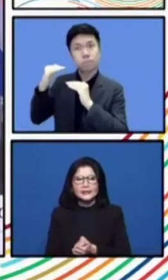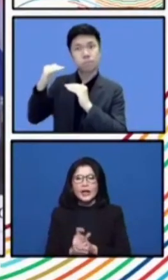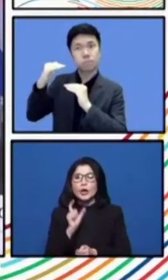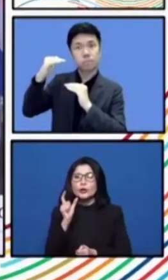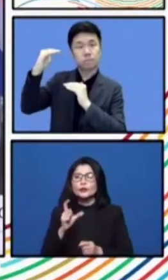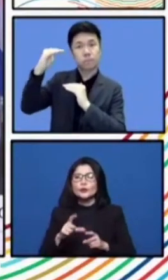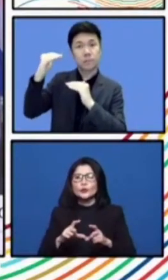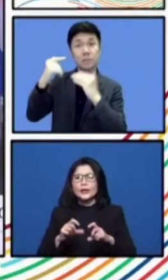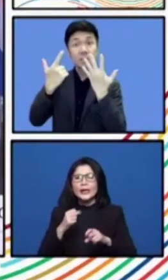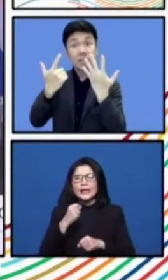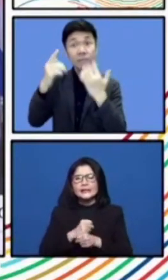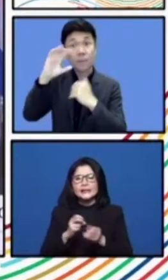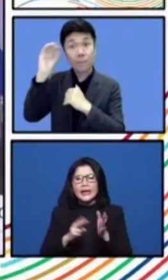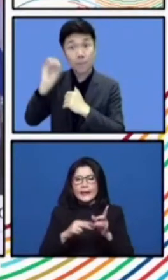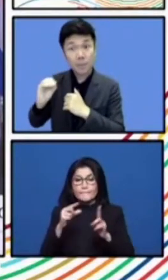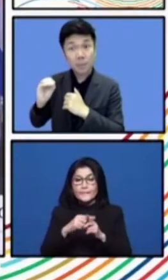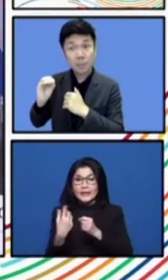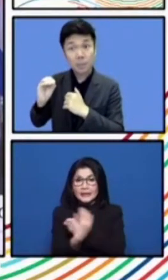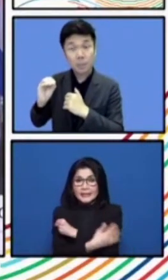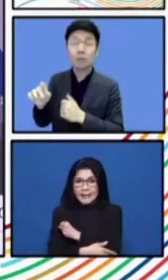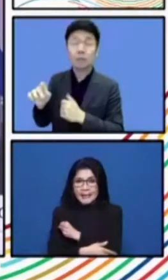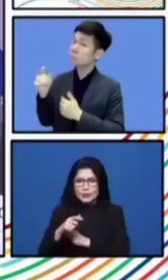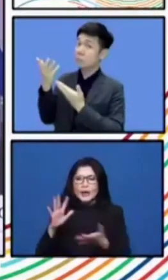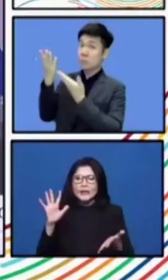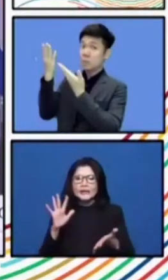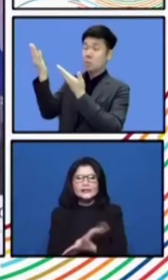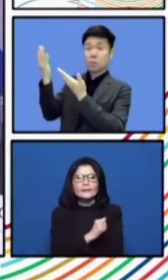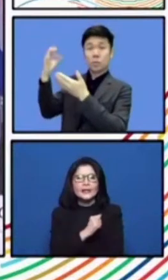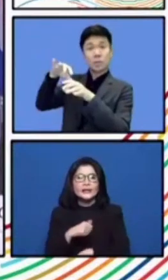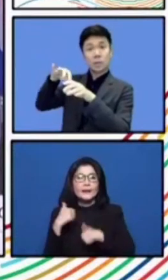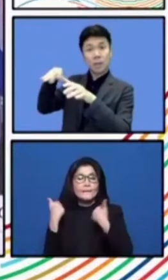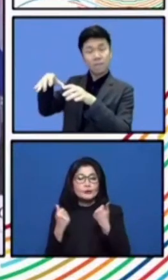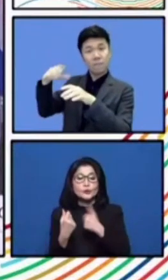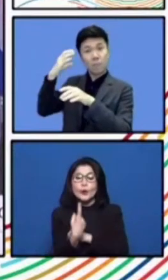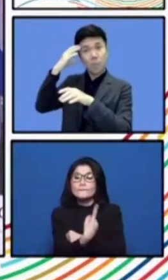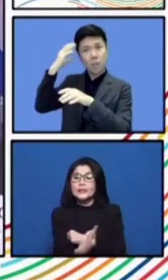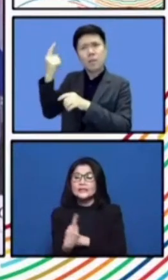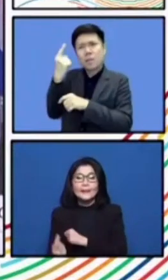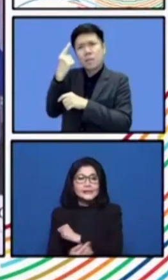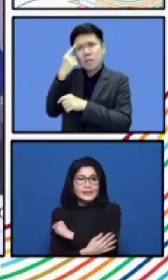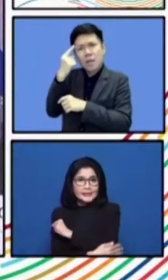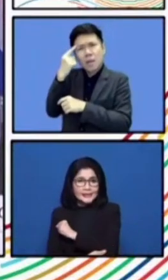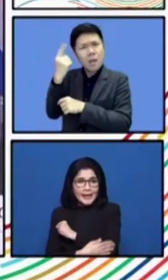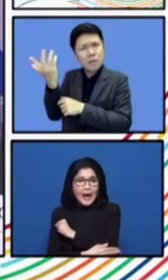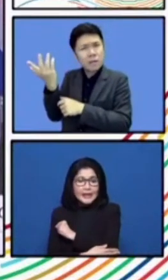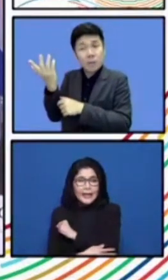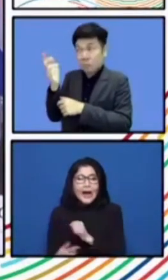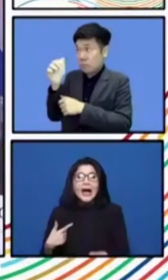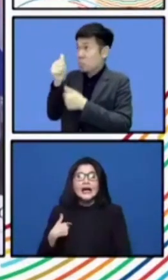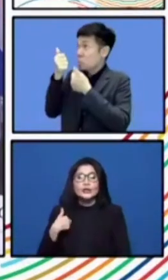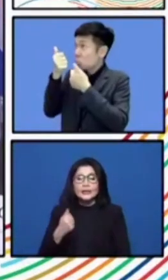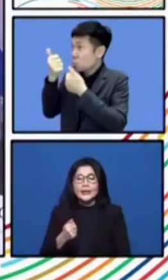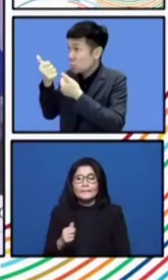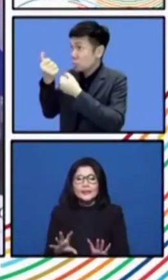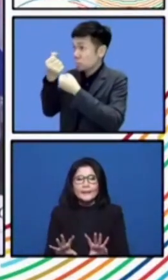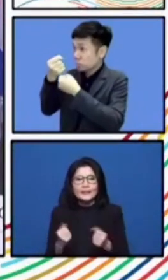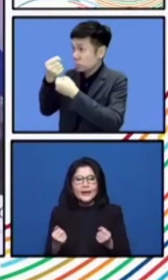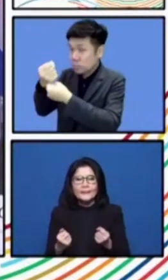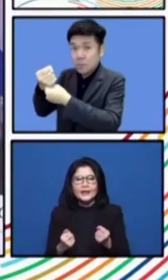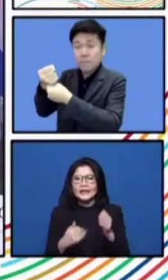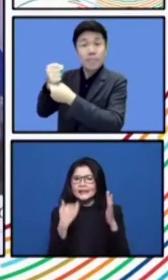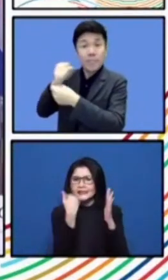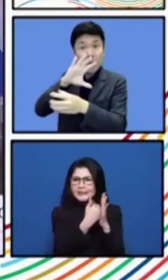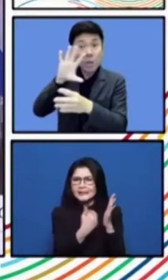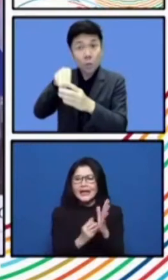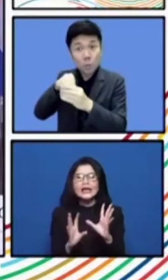so I think this is kind of open opportunity for All State party how can provide more put practices and inclusive policy